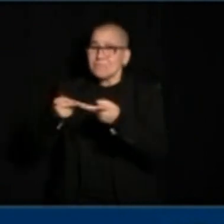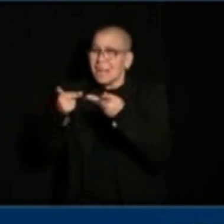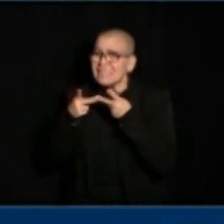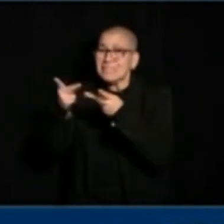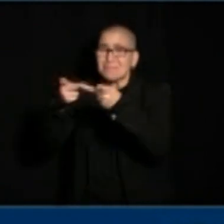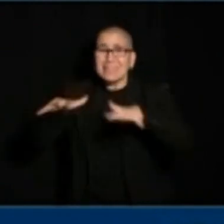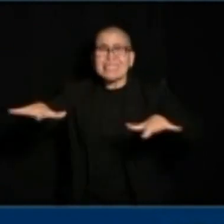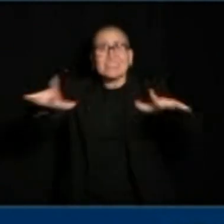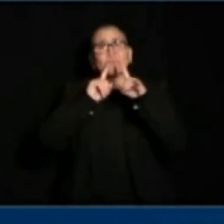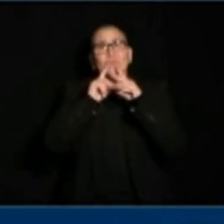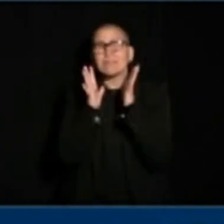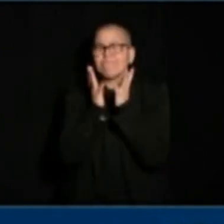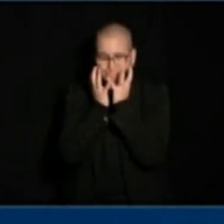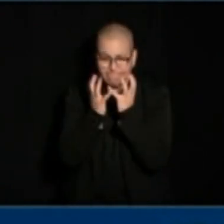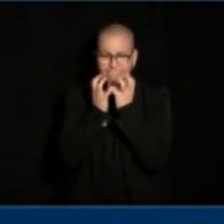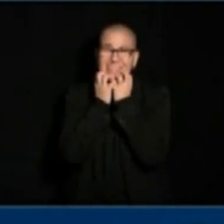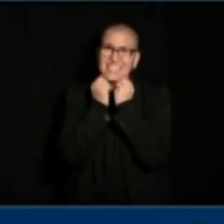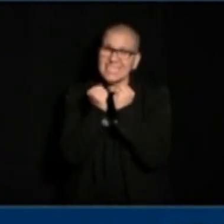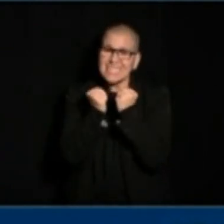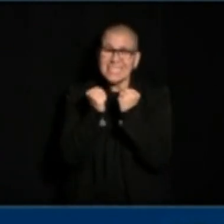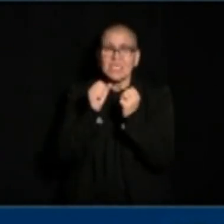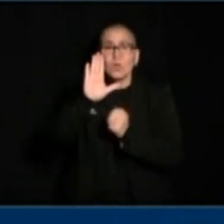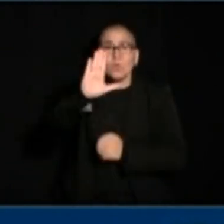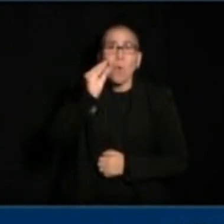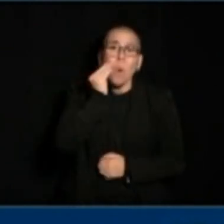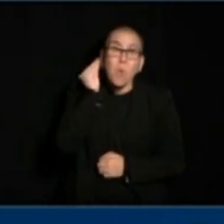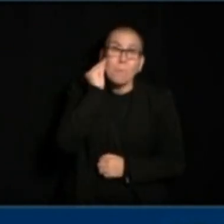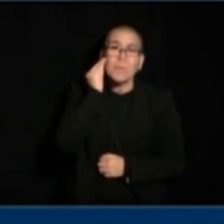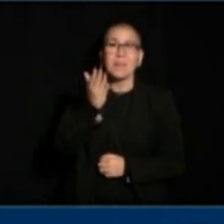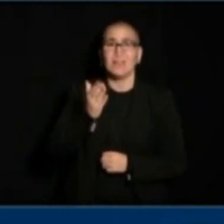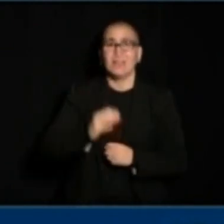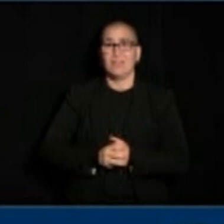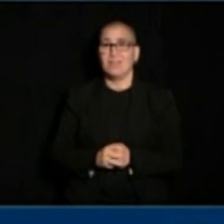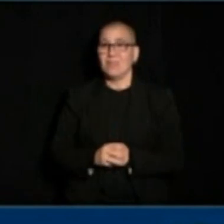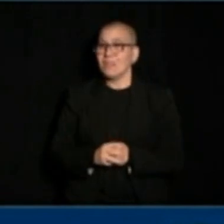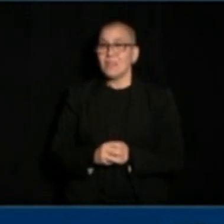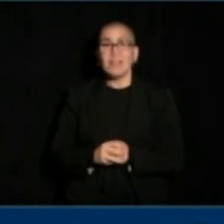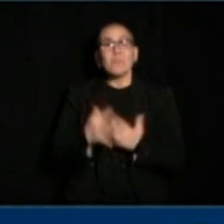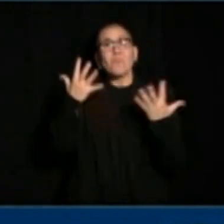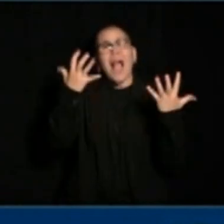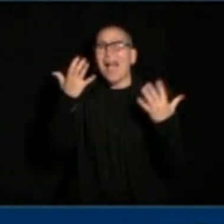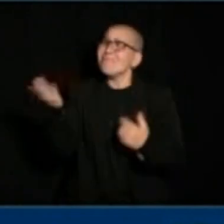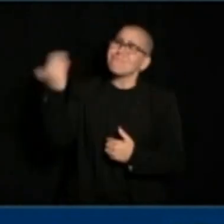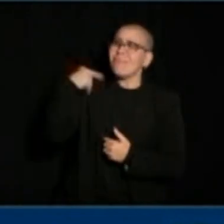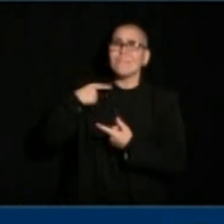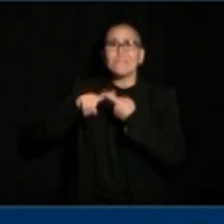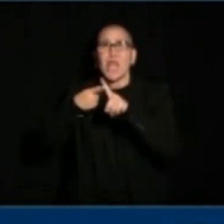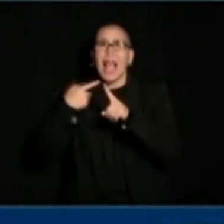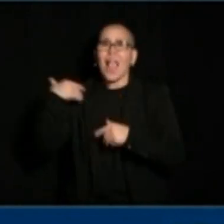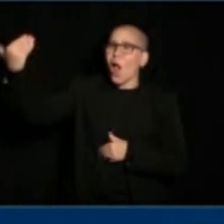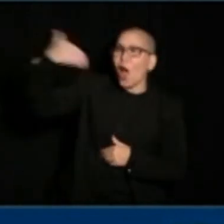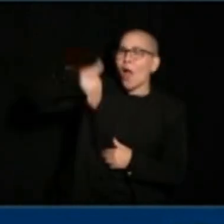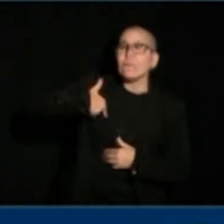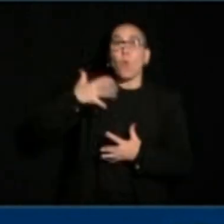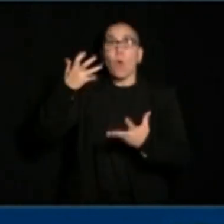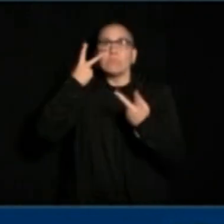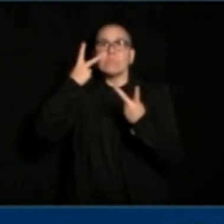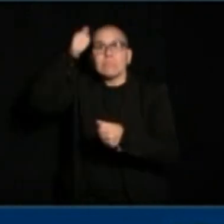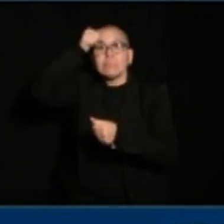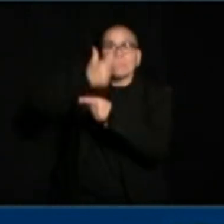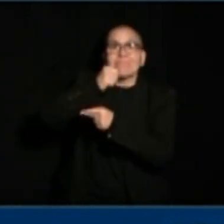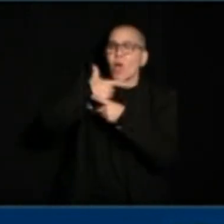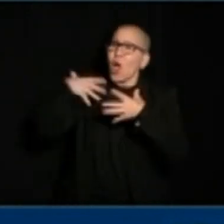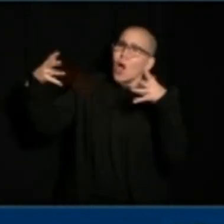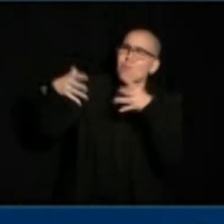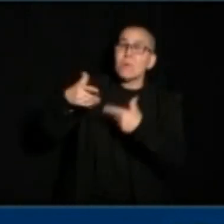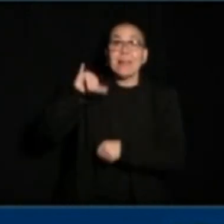us, namely being your home. To invite a friend over or a brother-in-law like I normally do to watch the Vikings